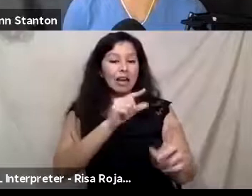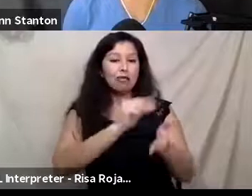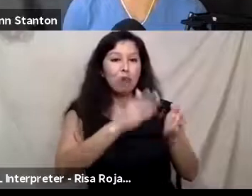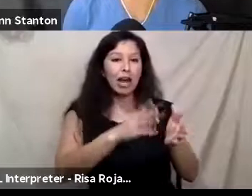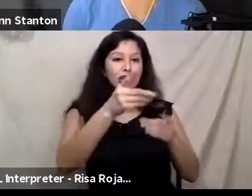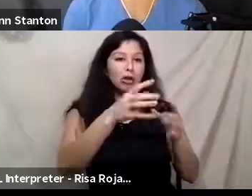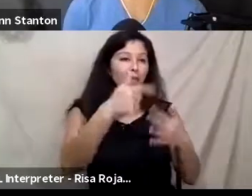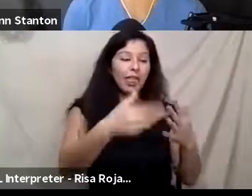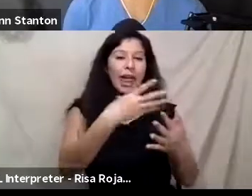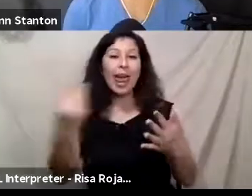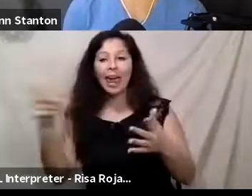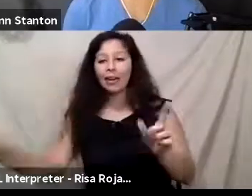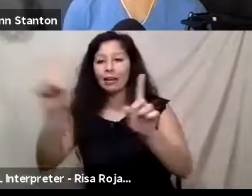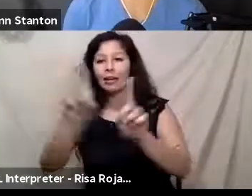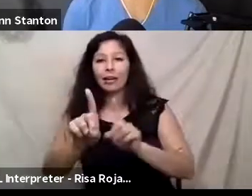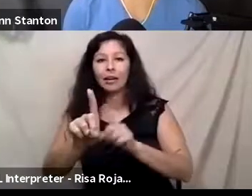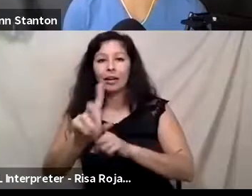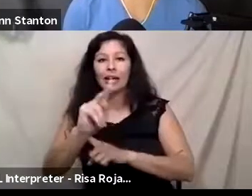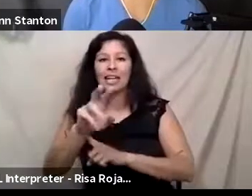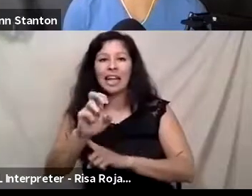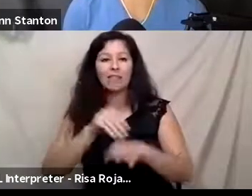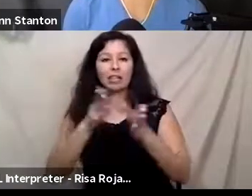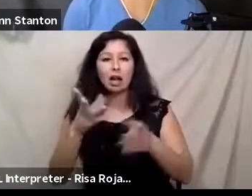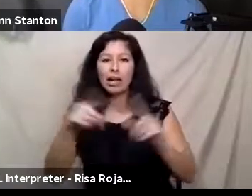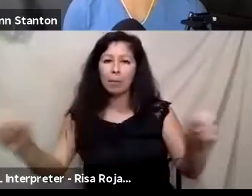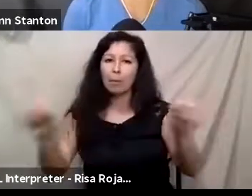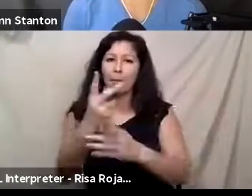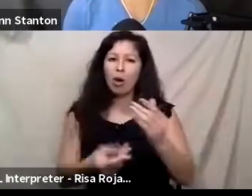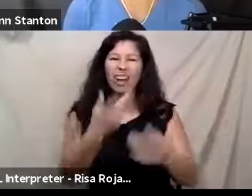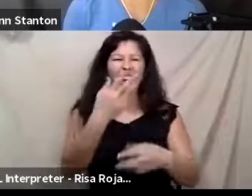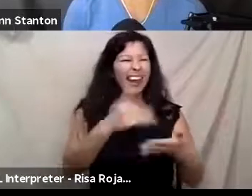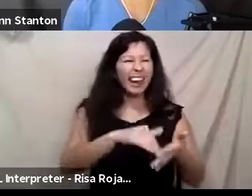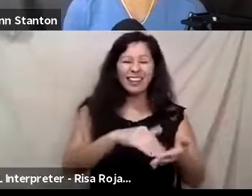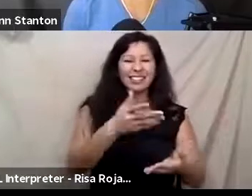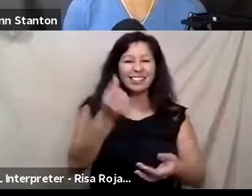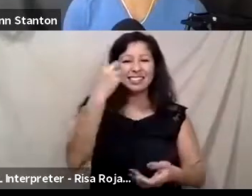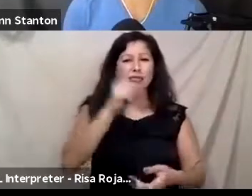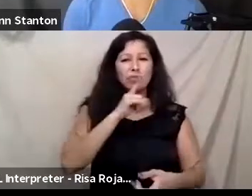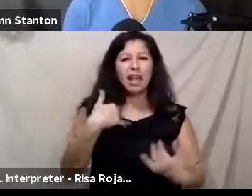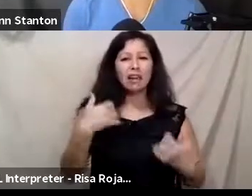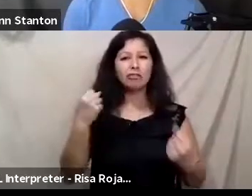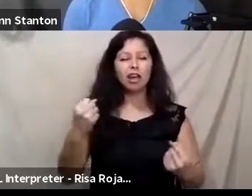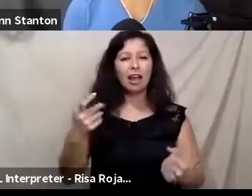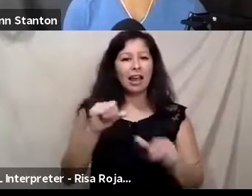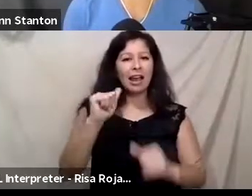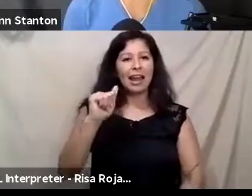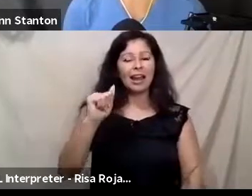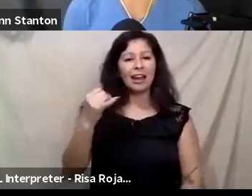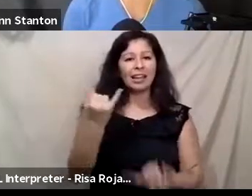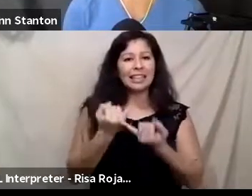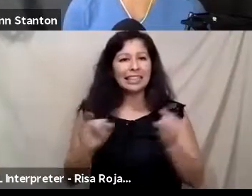creative, component, so that, again, there's that shorthand of really having agency and sovereignty over our